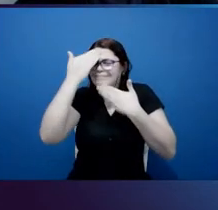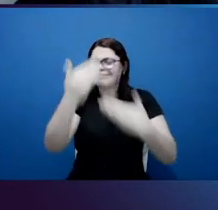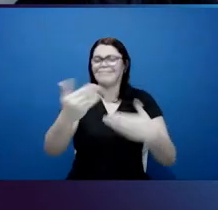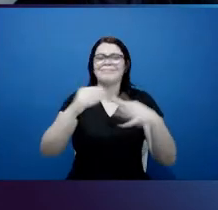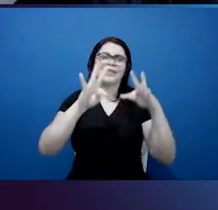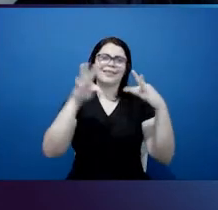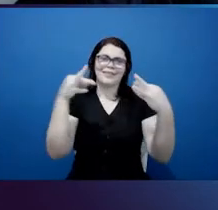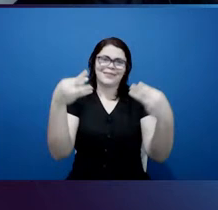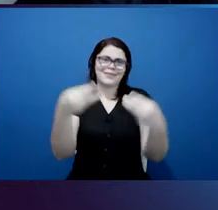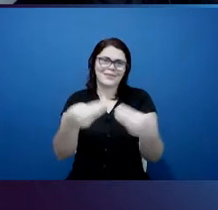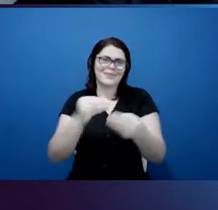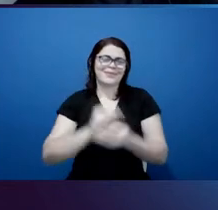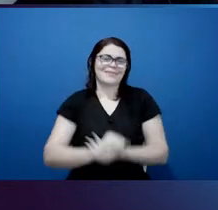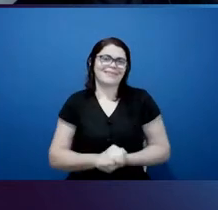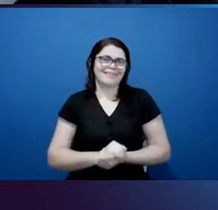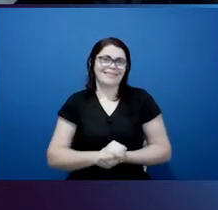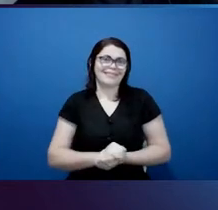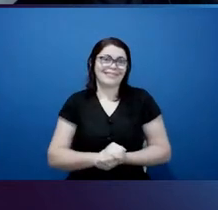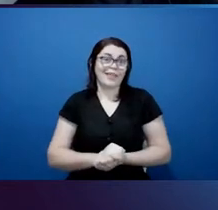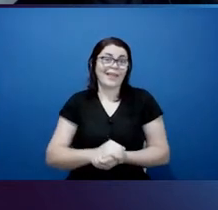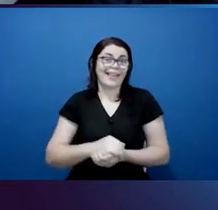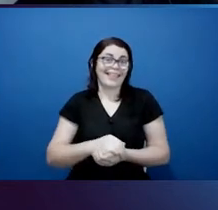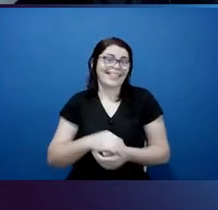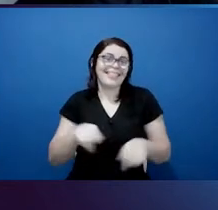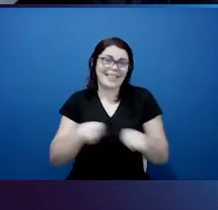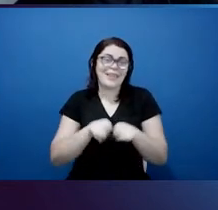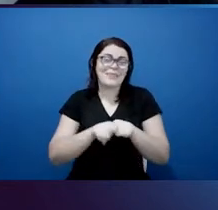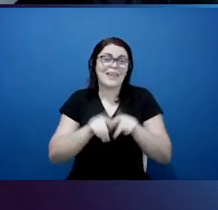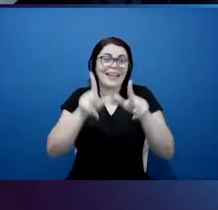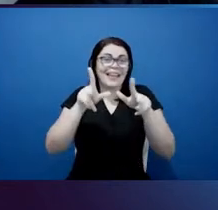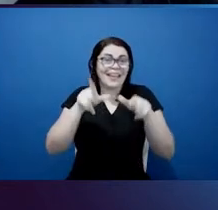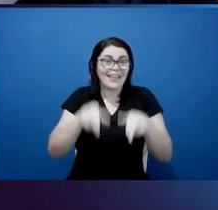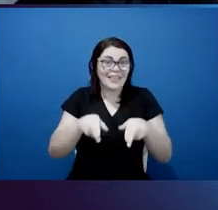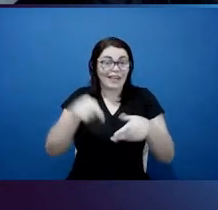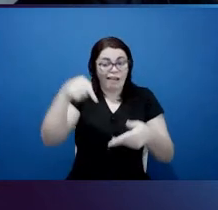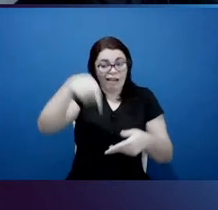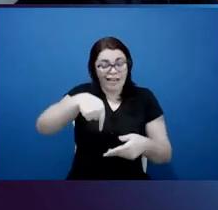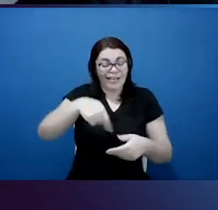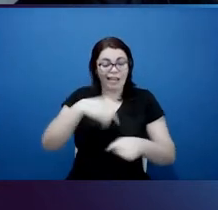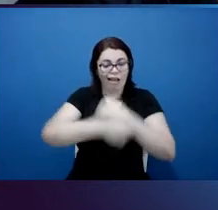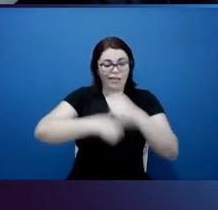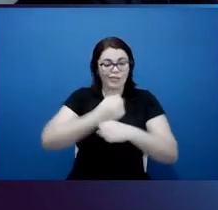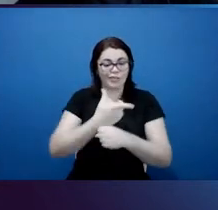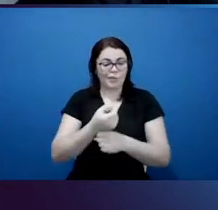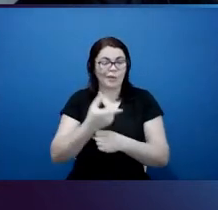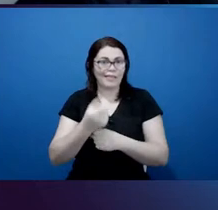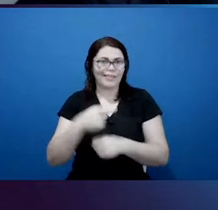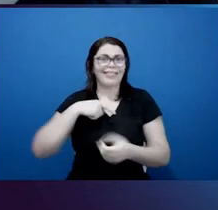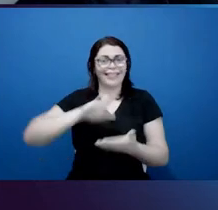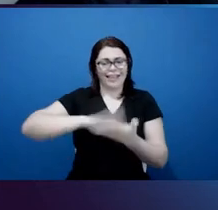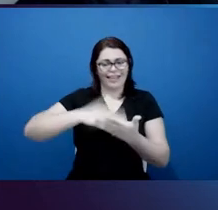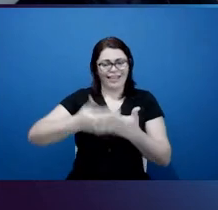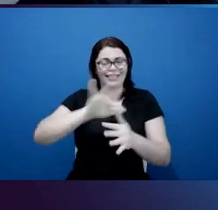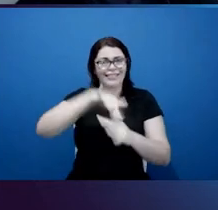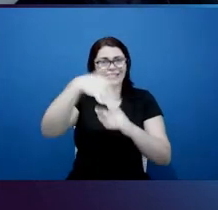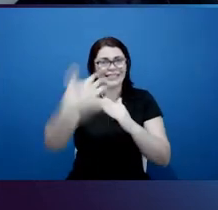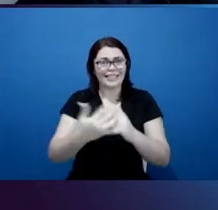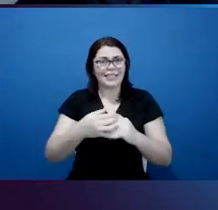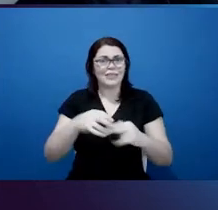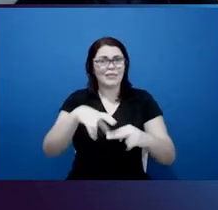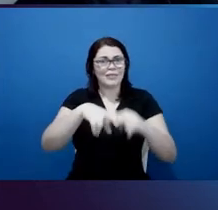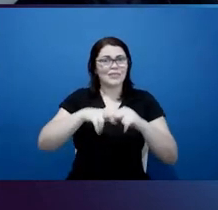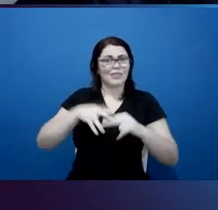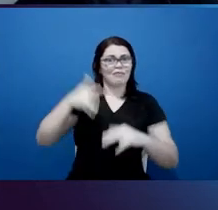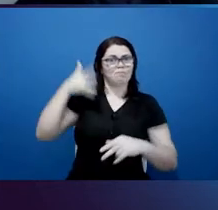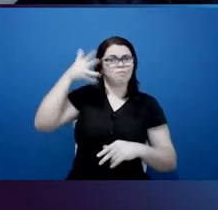them. As usual, this year, we'll have interpreters of Brazilian Sign Language for all of our live